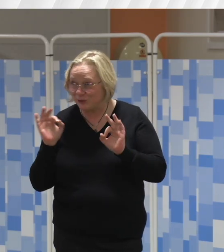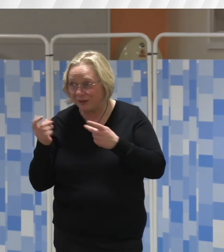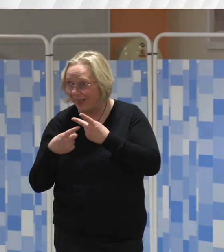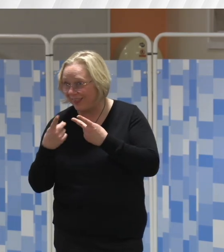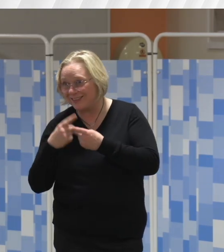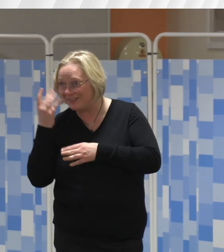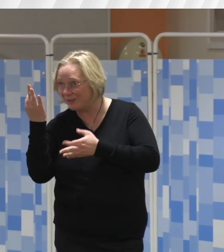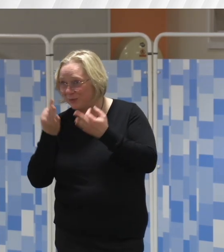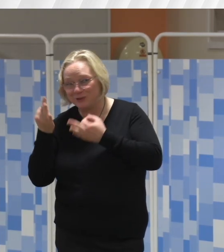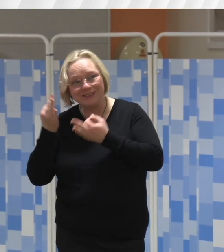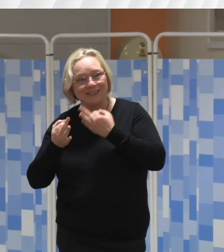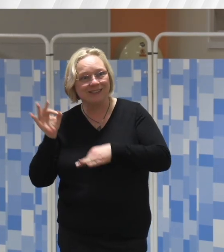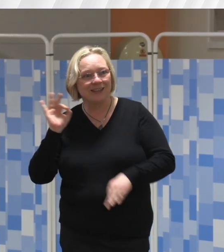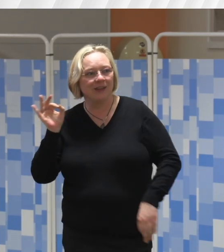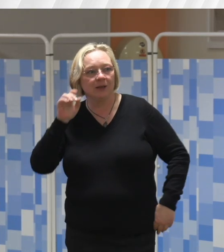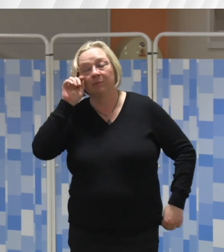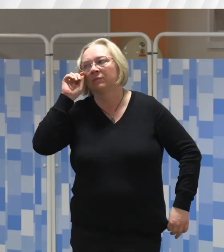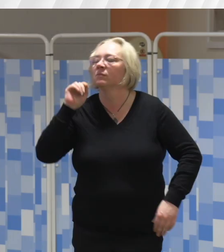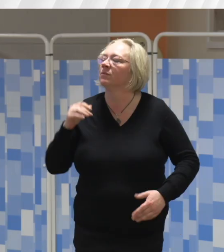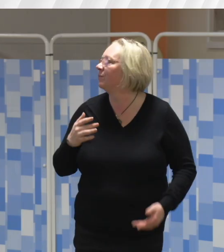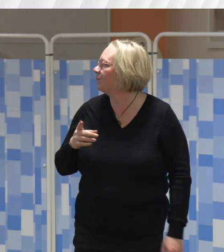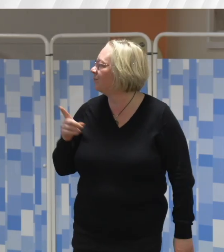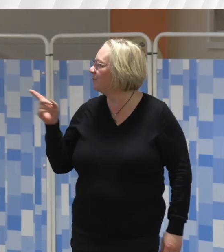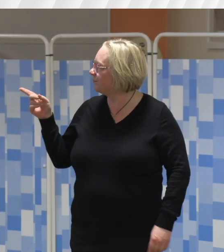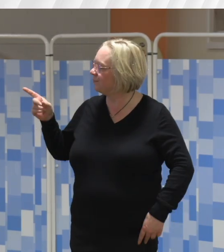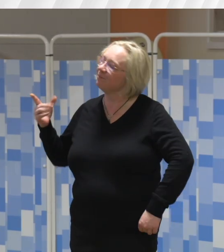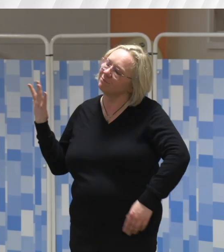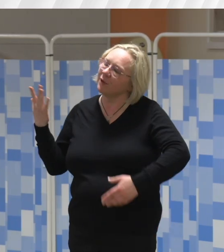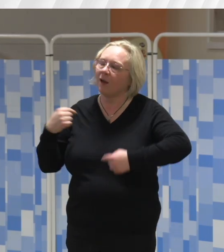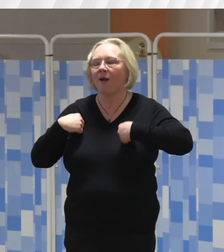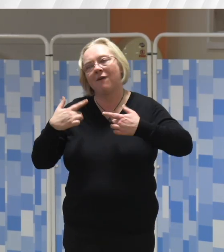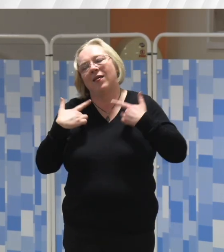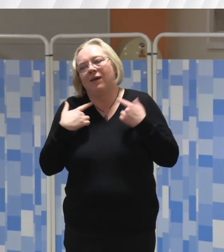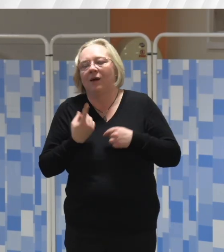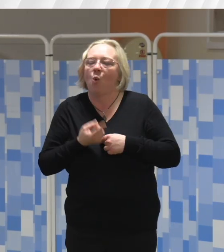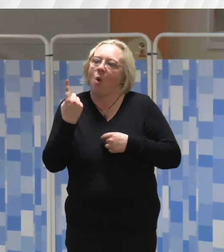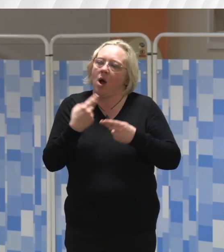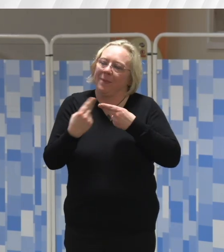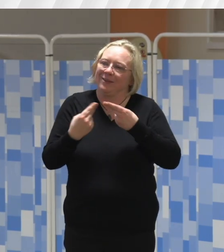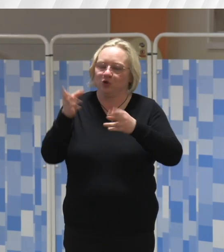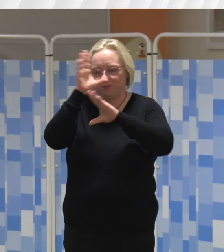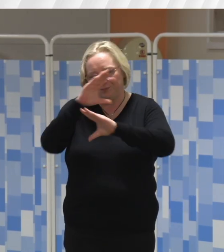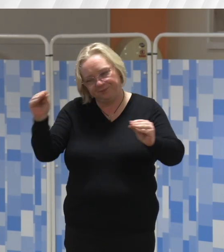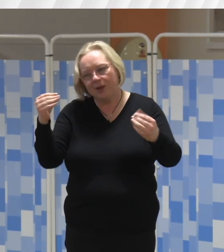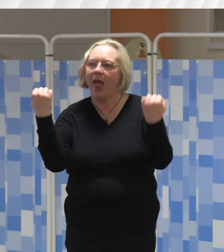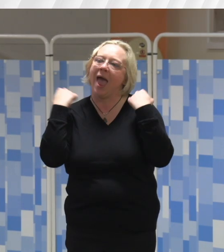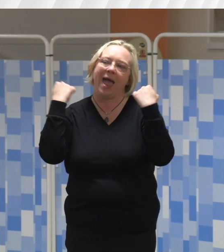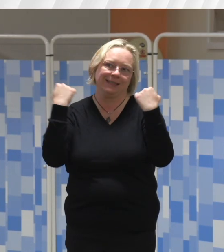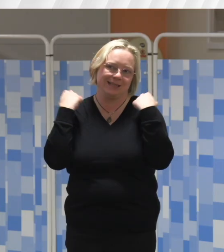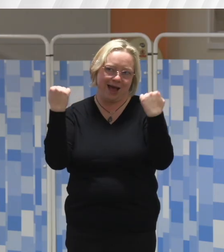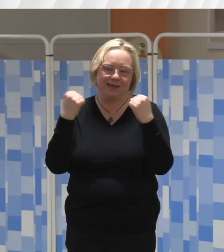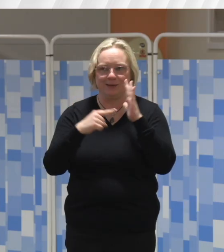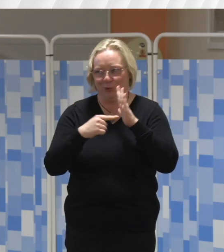Finish them off. I think the message, if you want to take one message away tonight, is exercise makes the biggest difference.